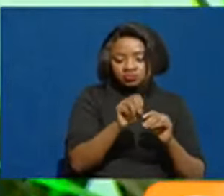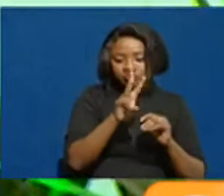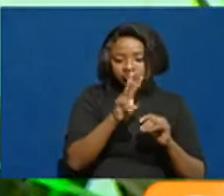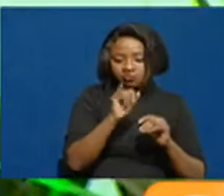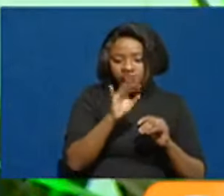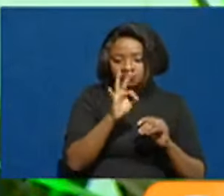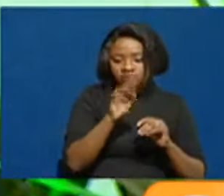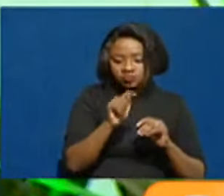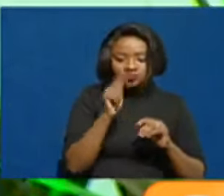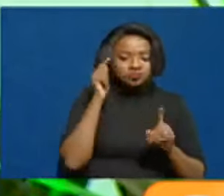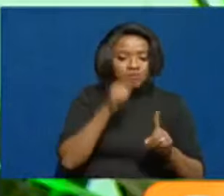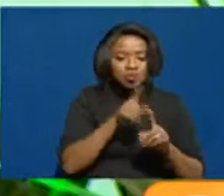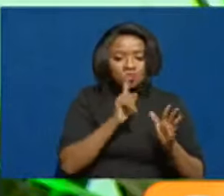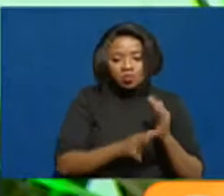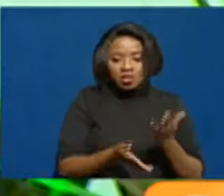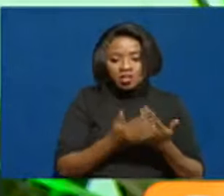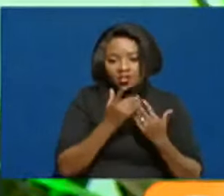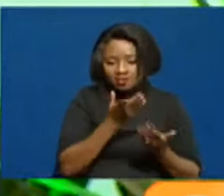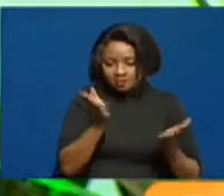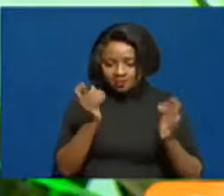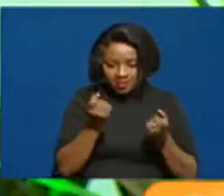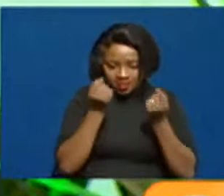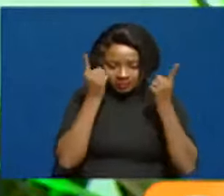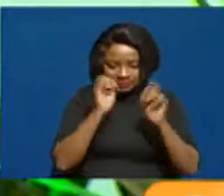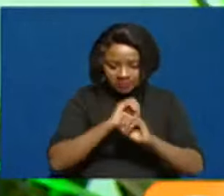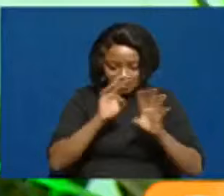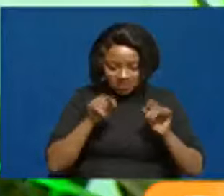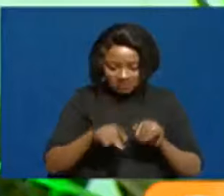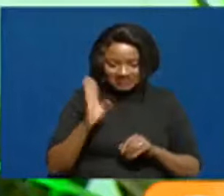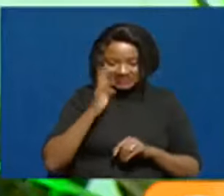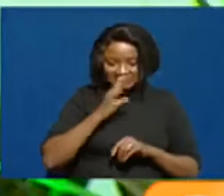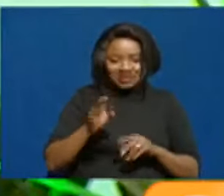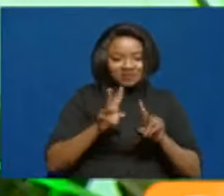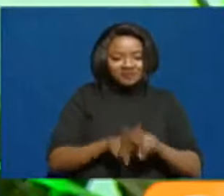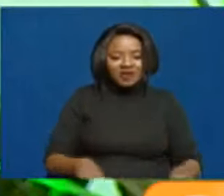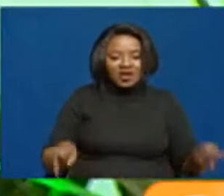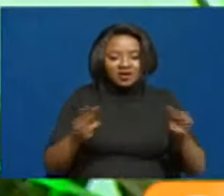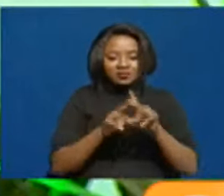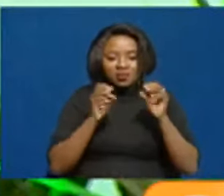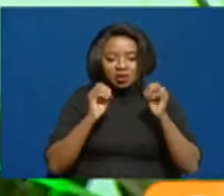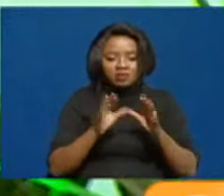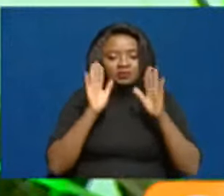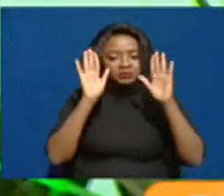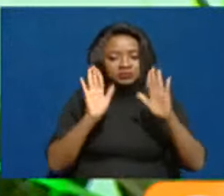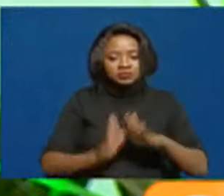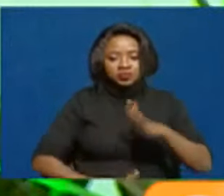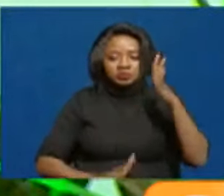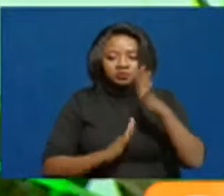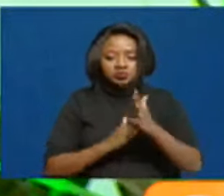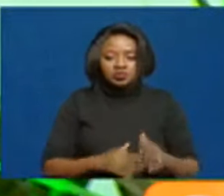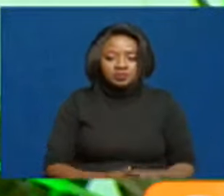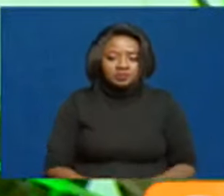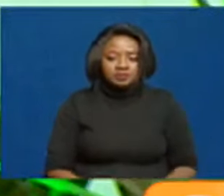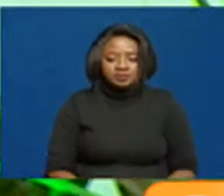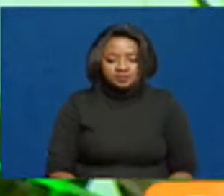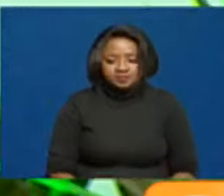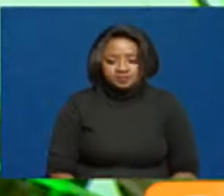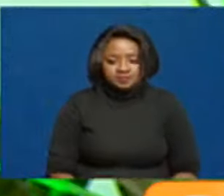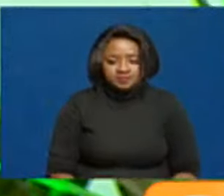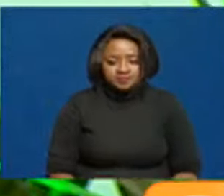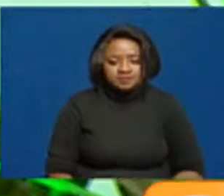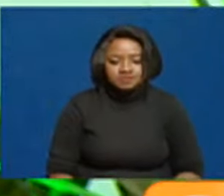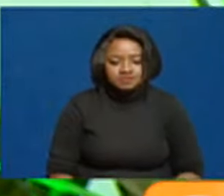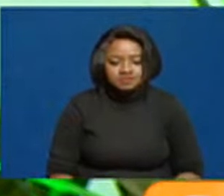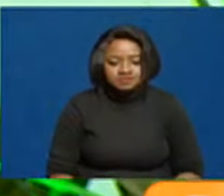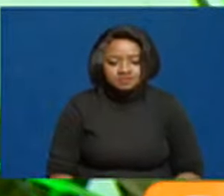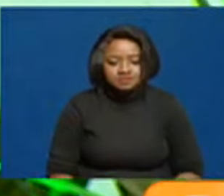know the value of waste, first of all, is very key. Okay. Apart from even the county putting infrastructure and structures in terms of